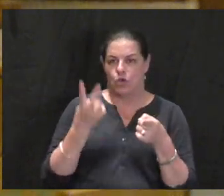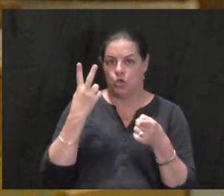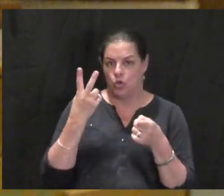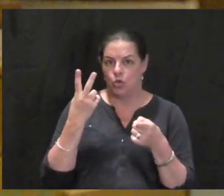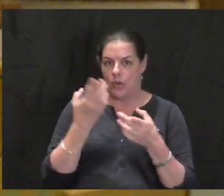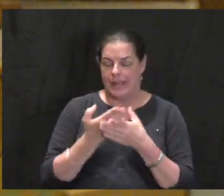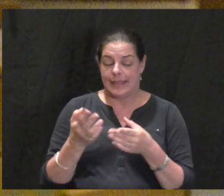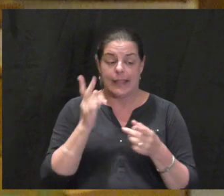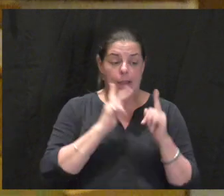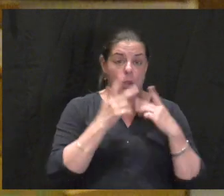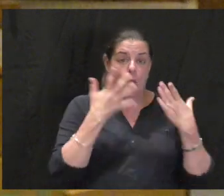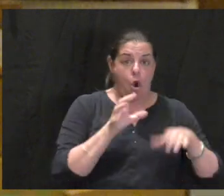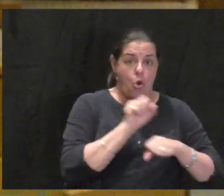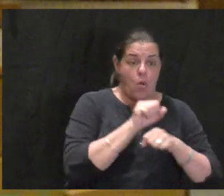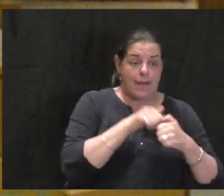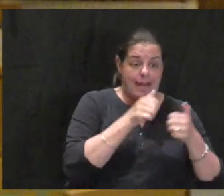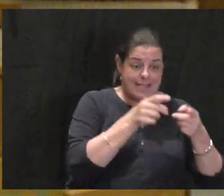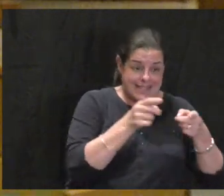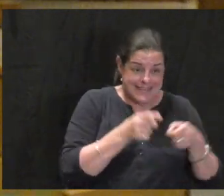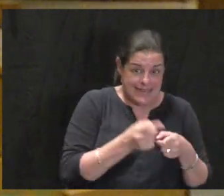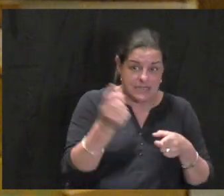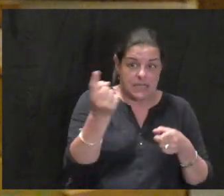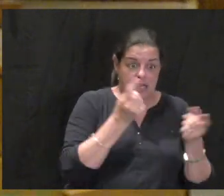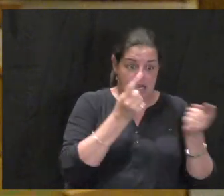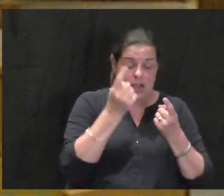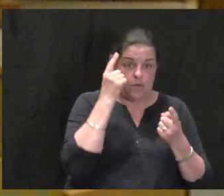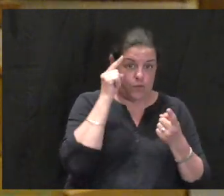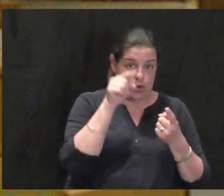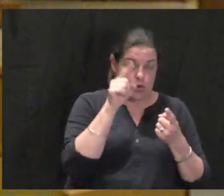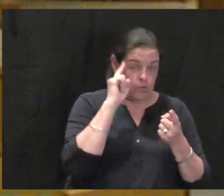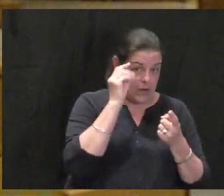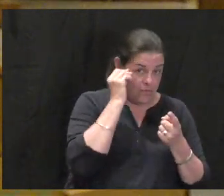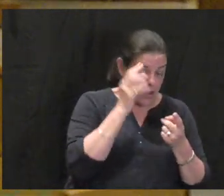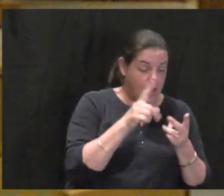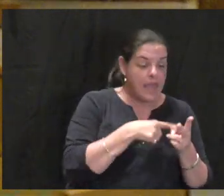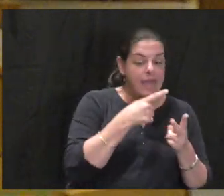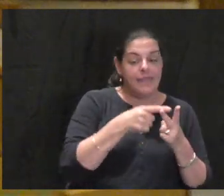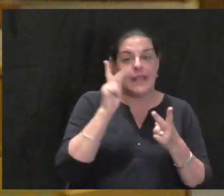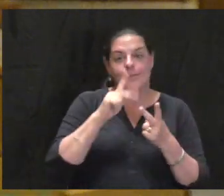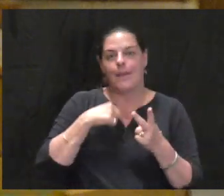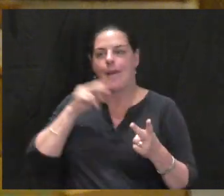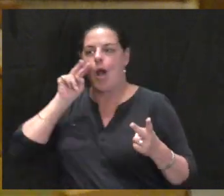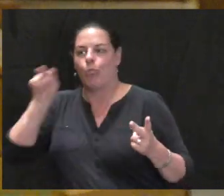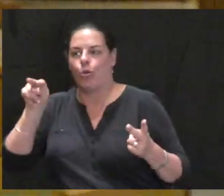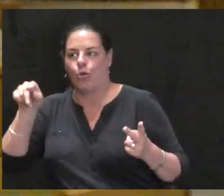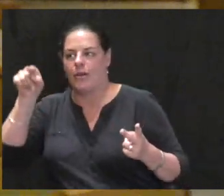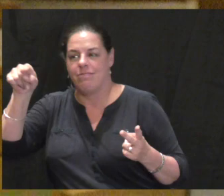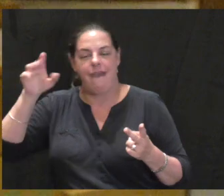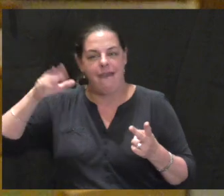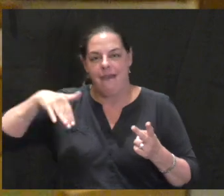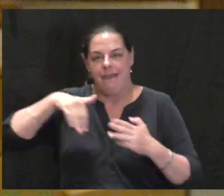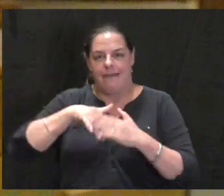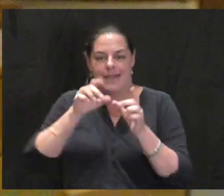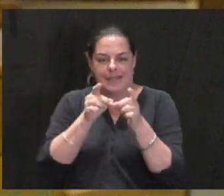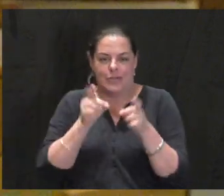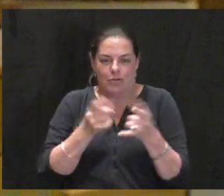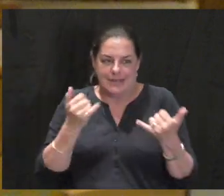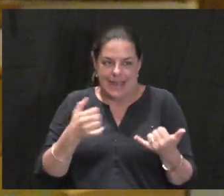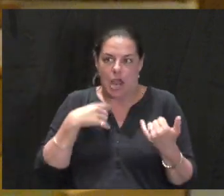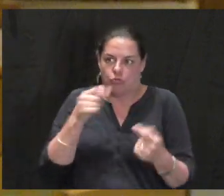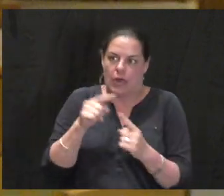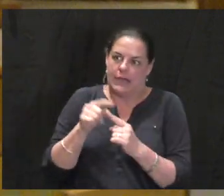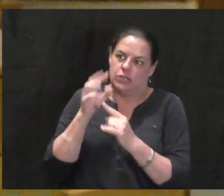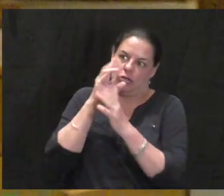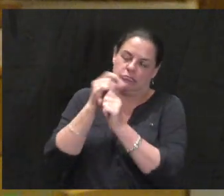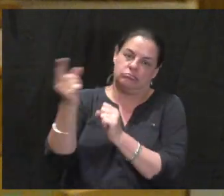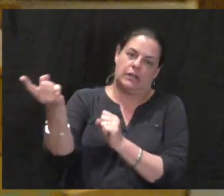attract in. So we kind of separated the two, and so I now manage, we have our own Twitter account and our own Instagram account, and I found that during recruitment season,